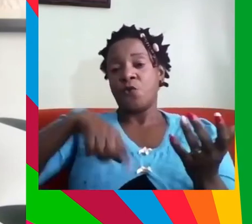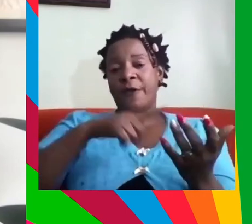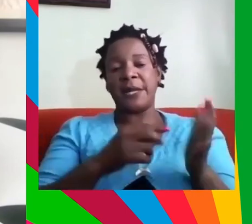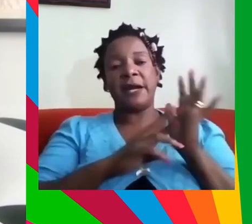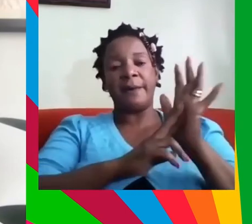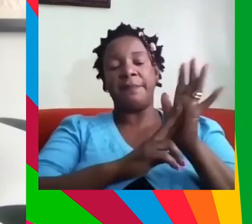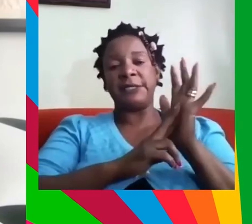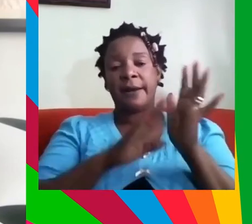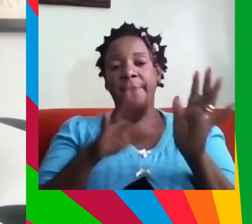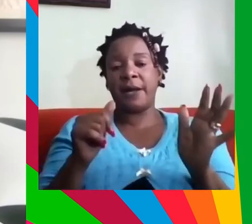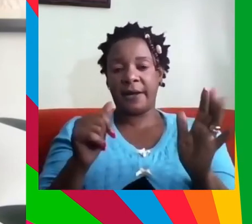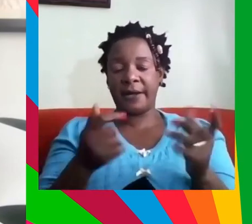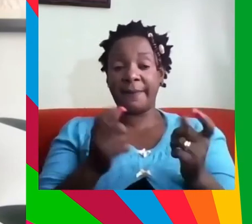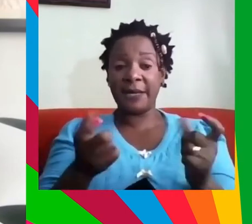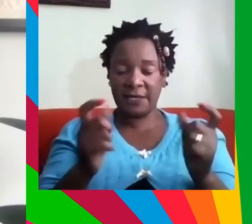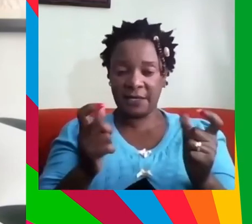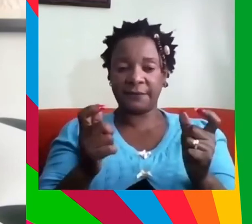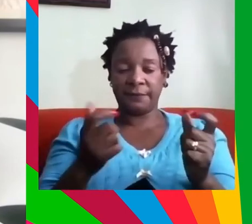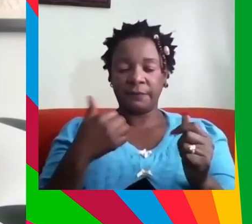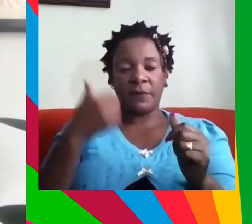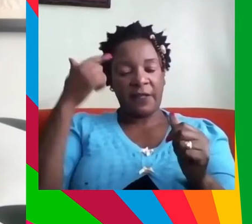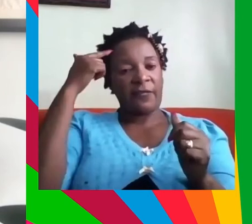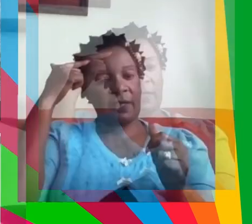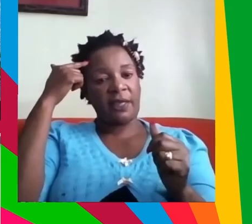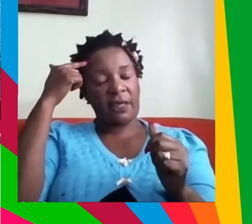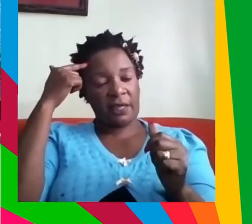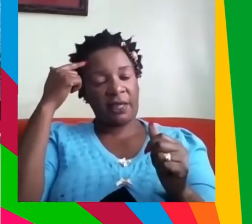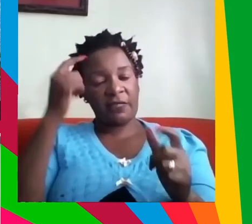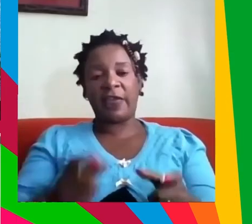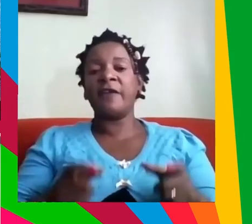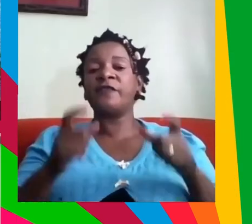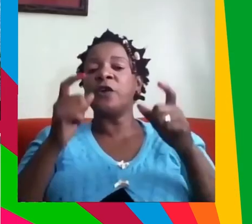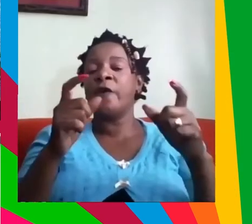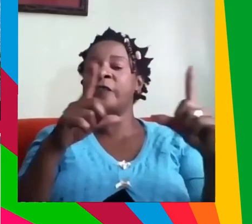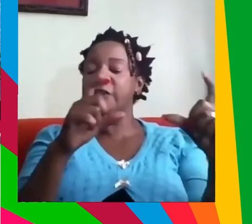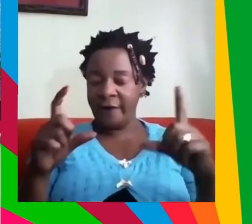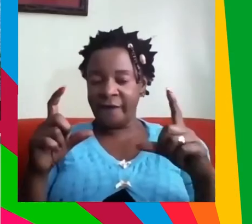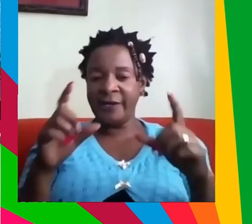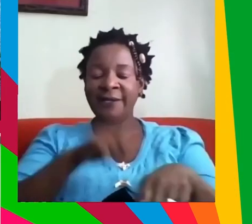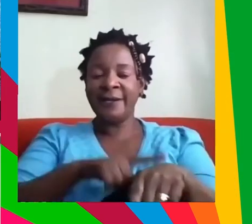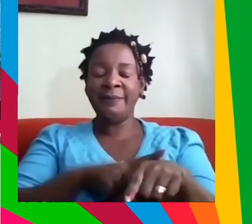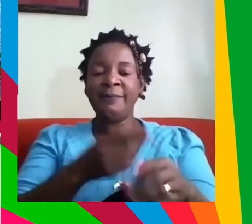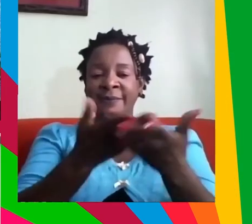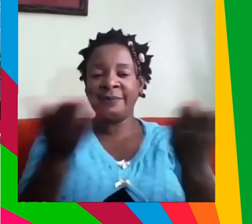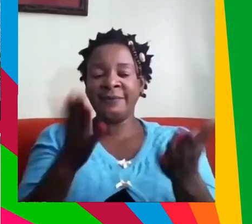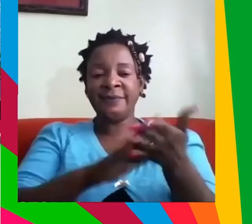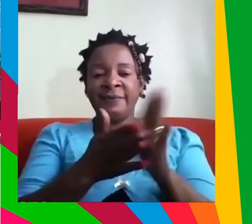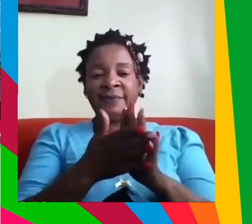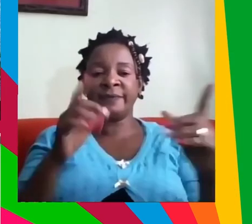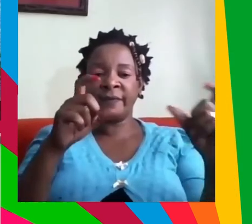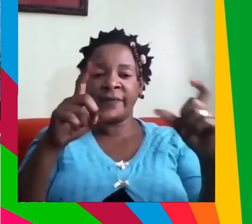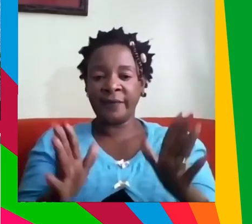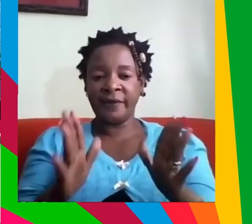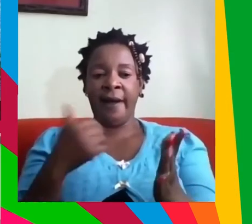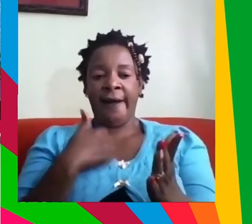by media. But that's, I think, the gift of photography, that when you are a photographer and you're an ambassador for Canon, but